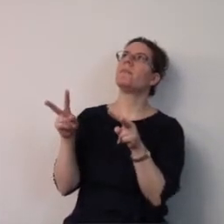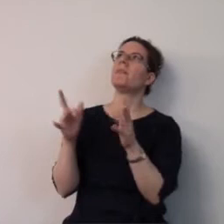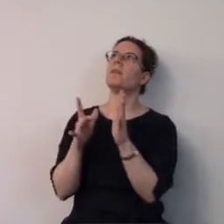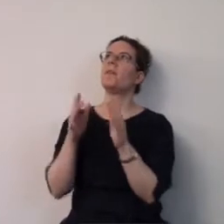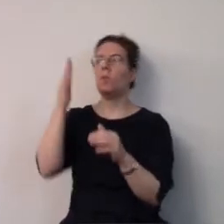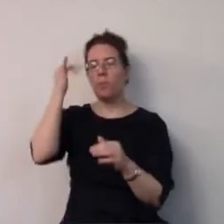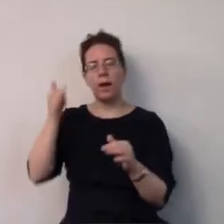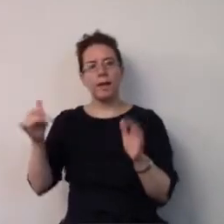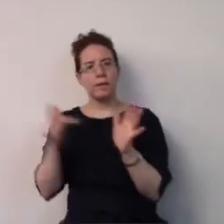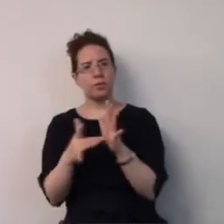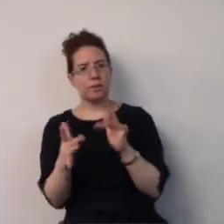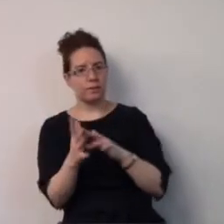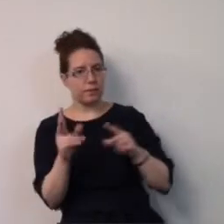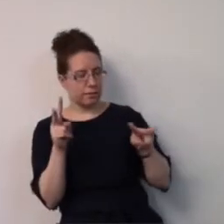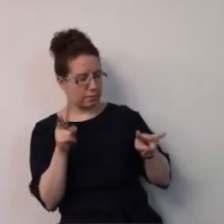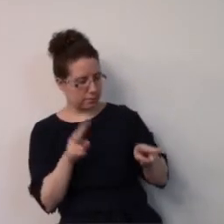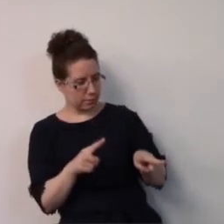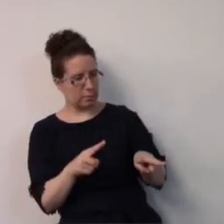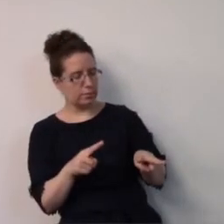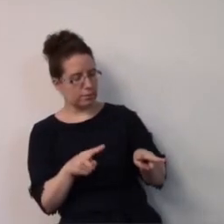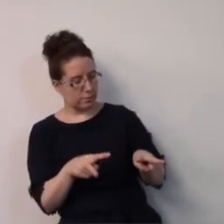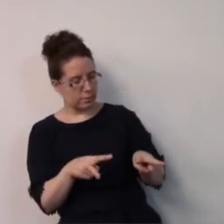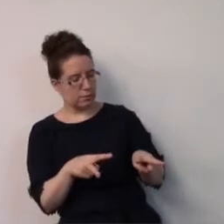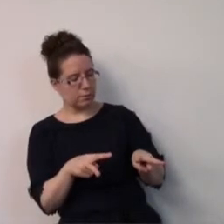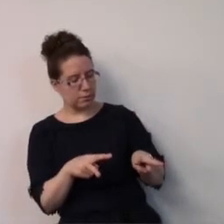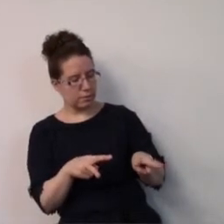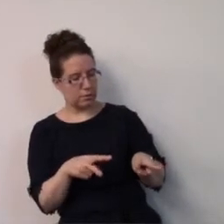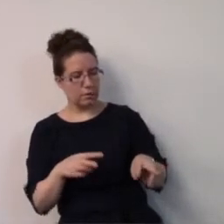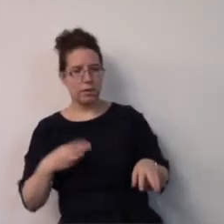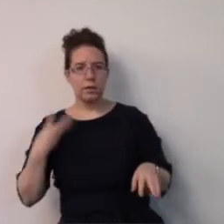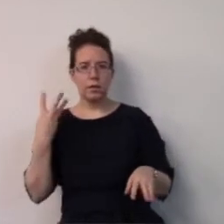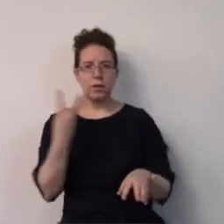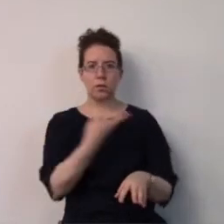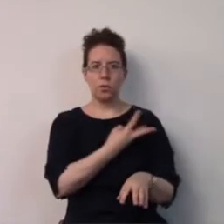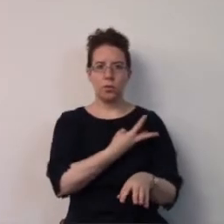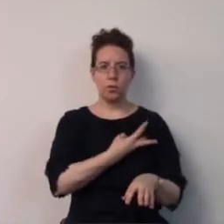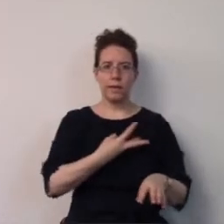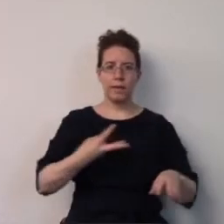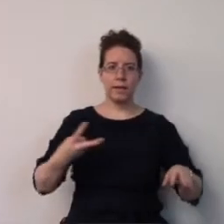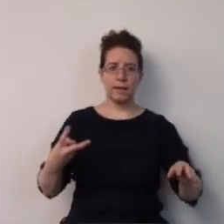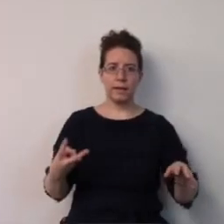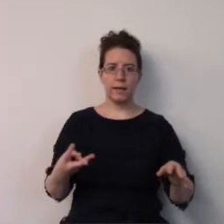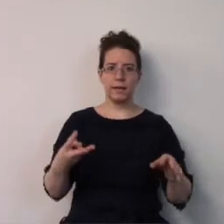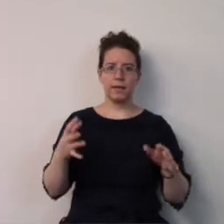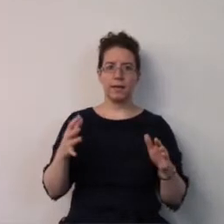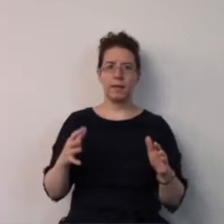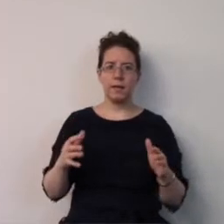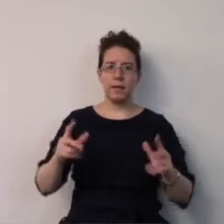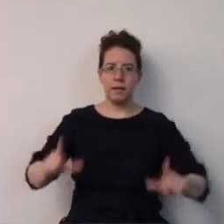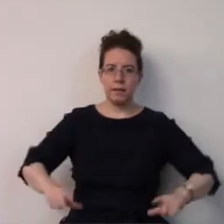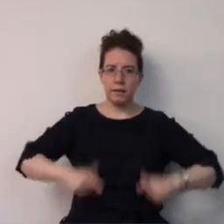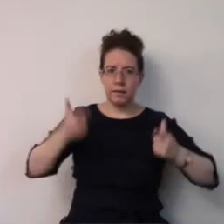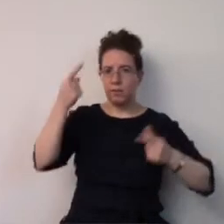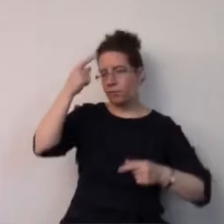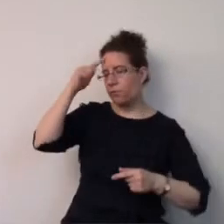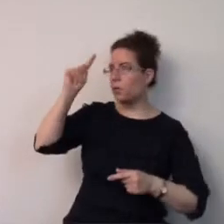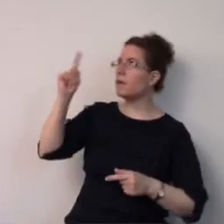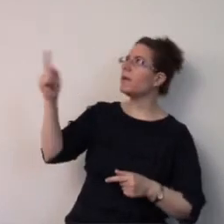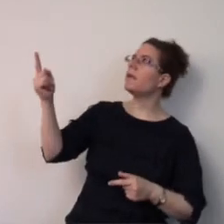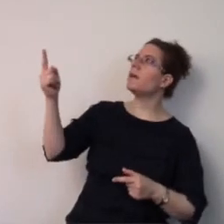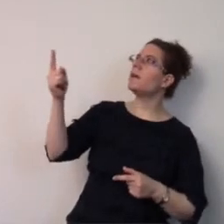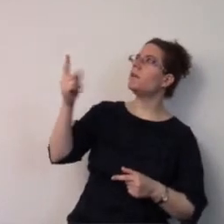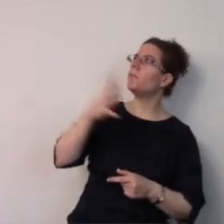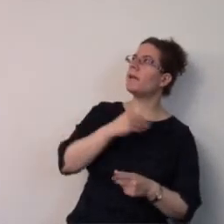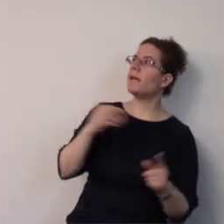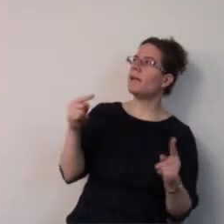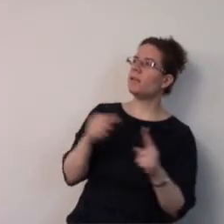Heavenly Father, I come before you today with a simple message, Lord. And